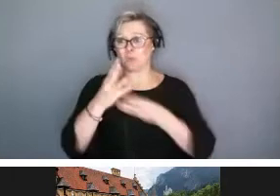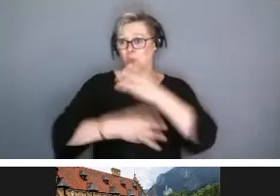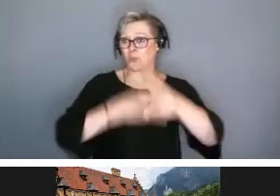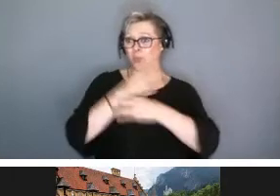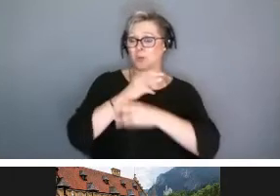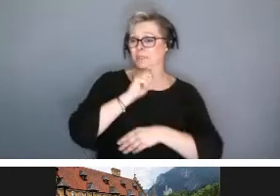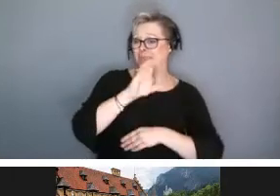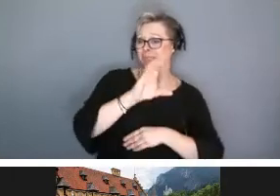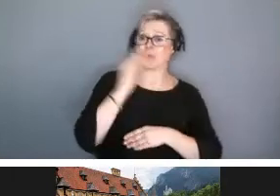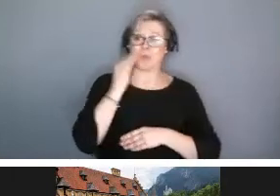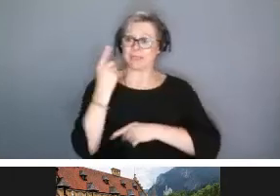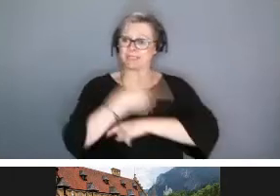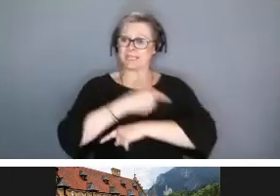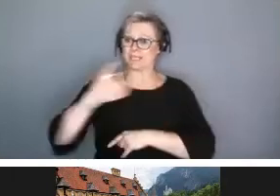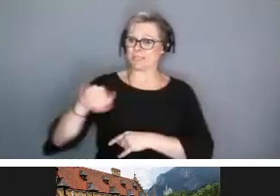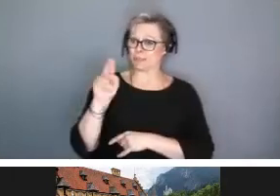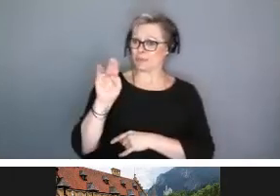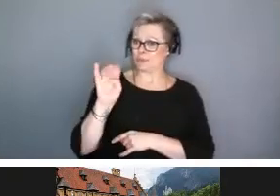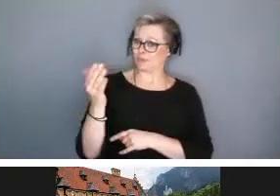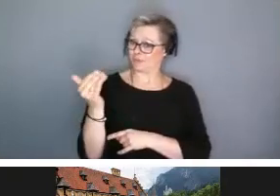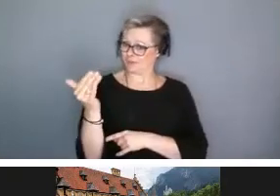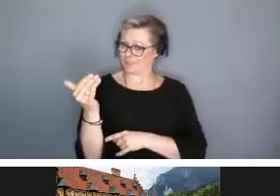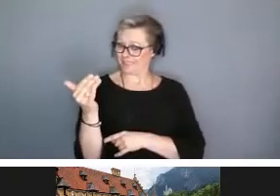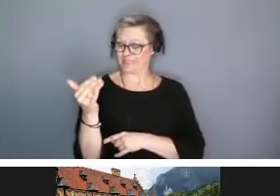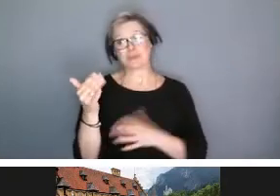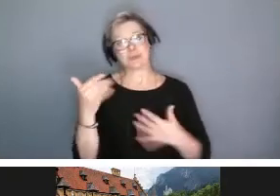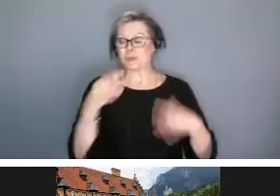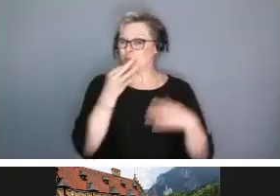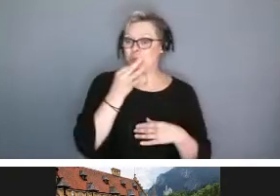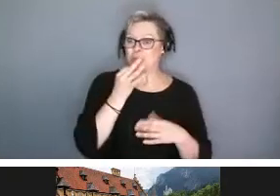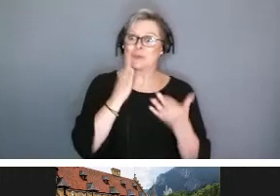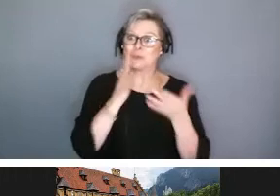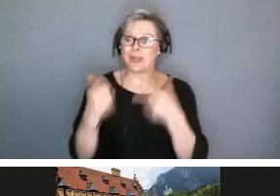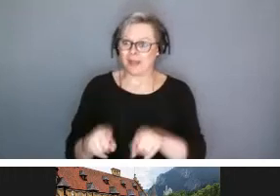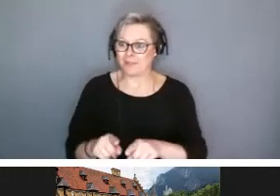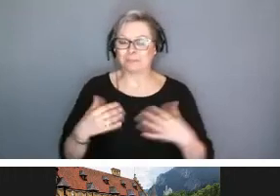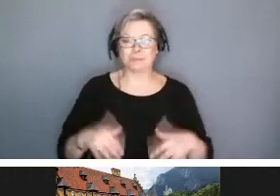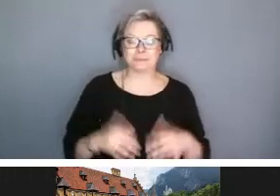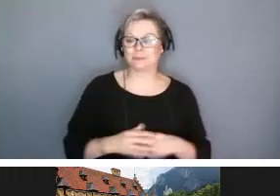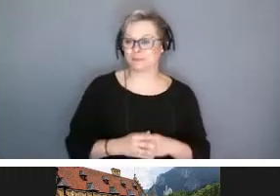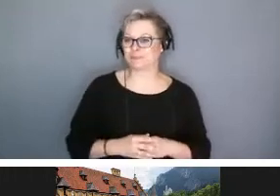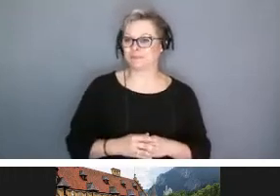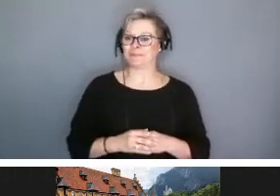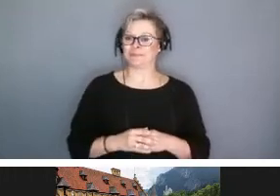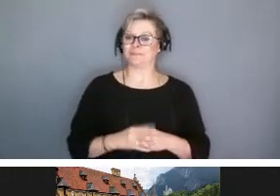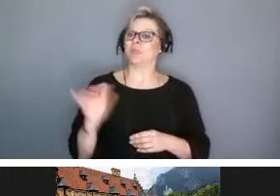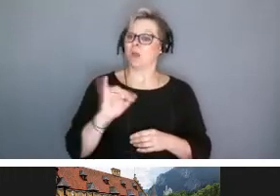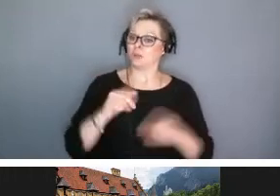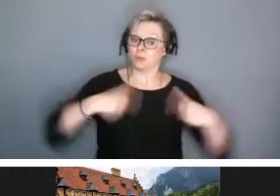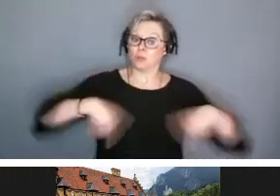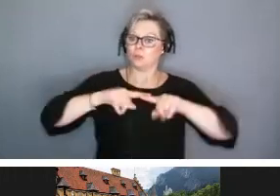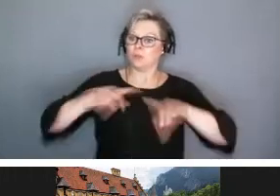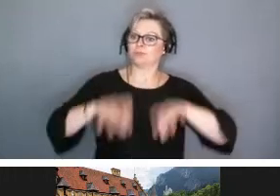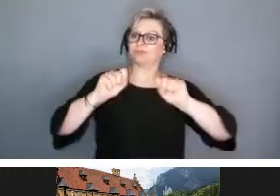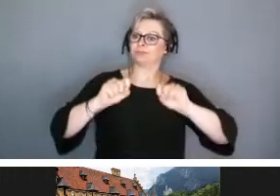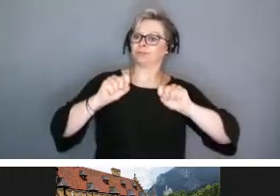on June 15th, which is coming quicker than we can think. We're also hosting a National Elder